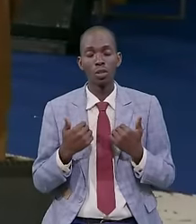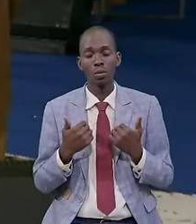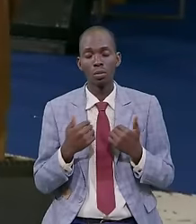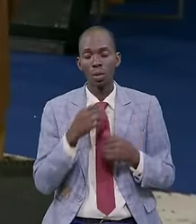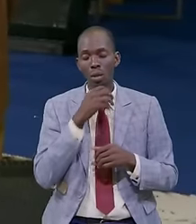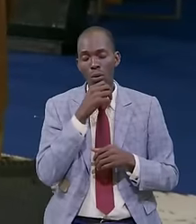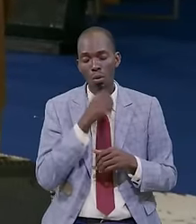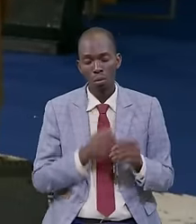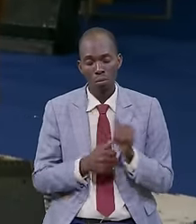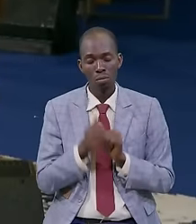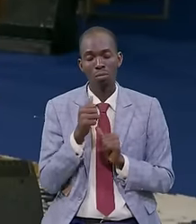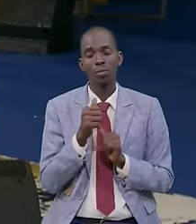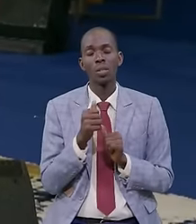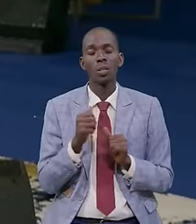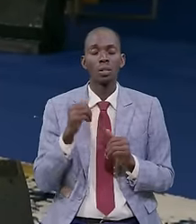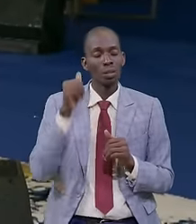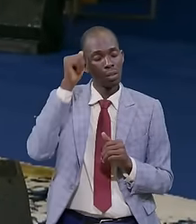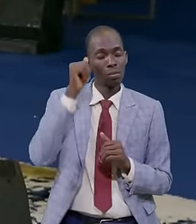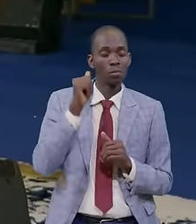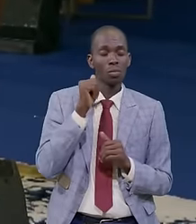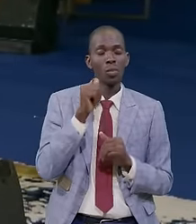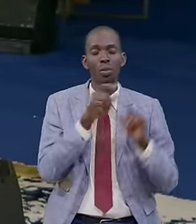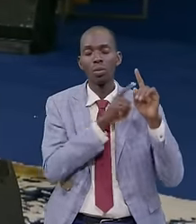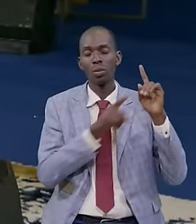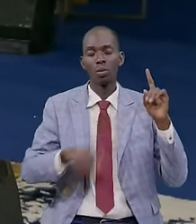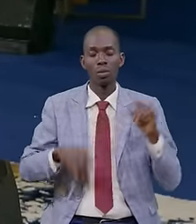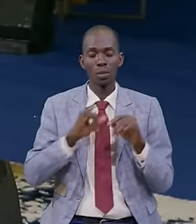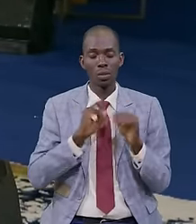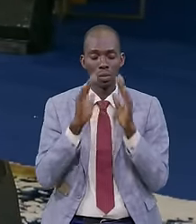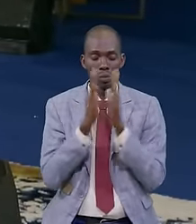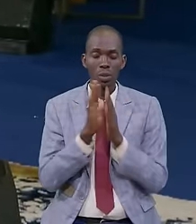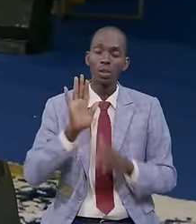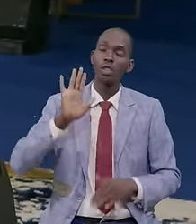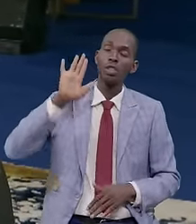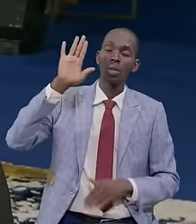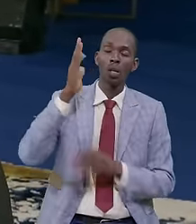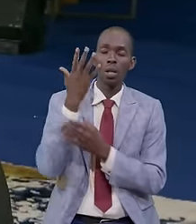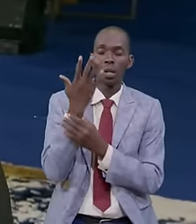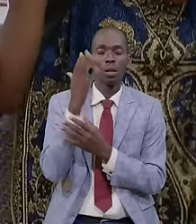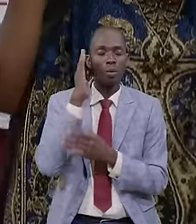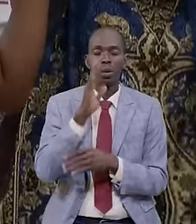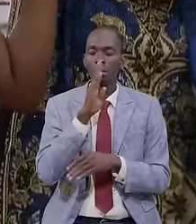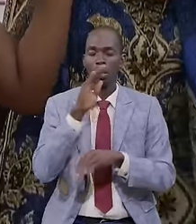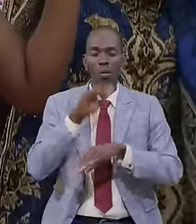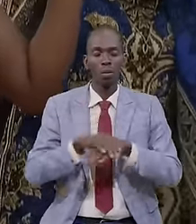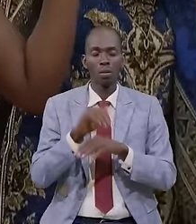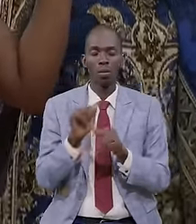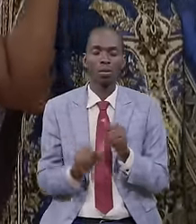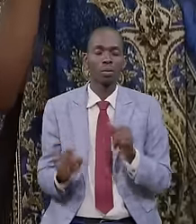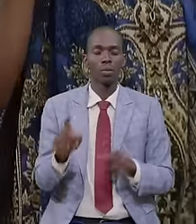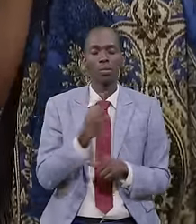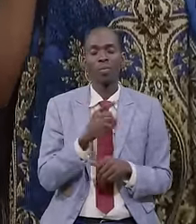older, adults, Lord, I pray your hand will be upon everyone. And